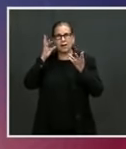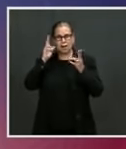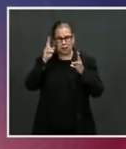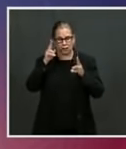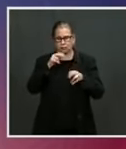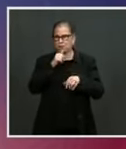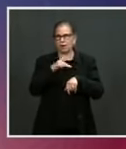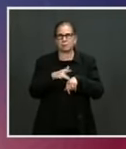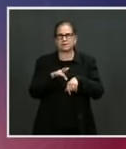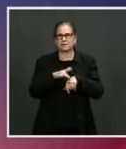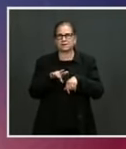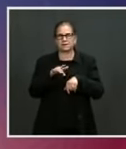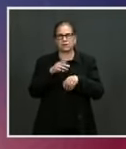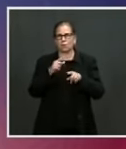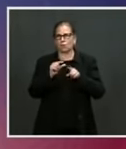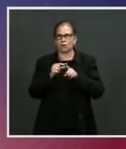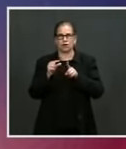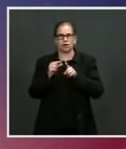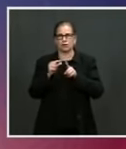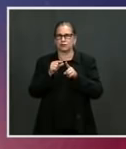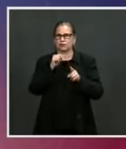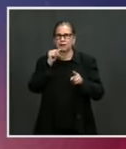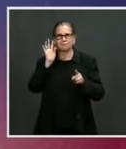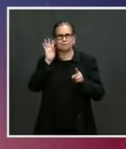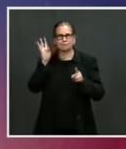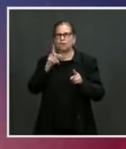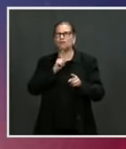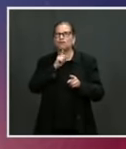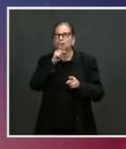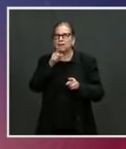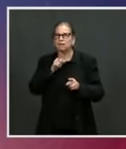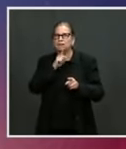but the vital beating heart of our nation.